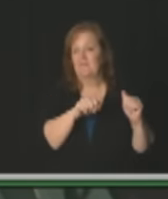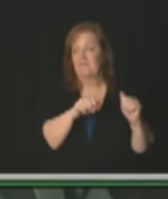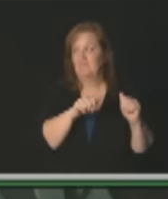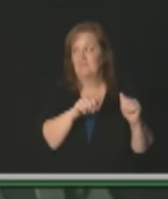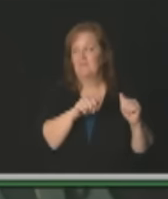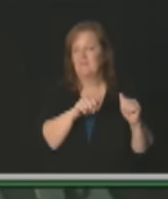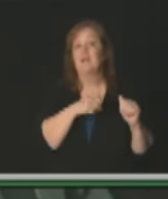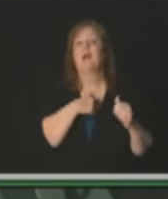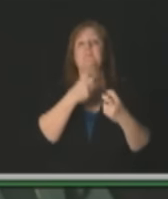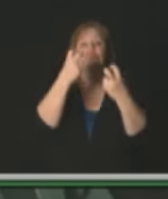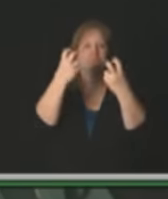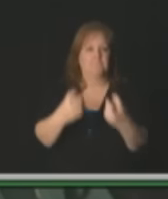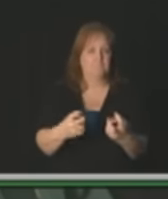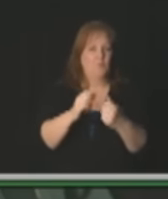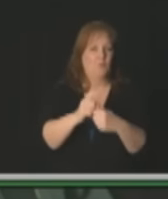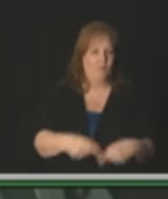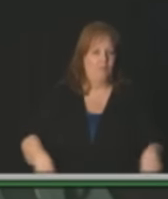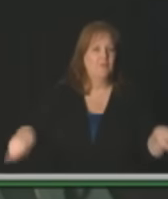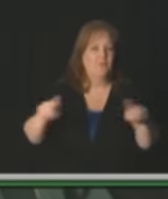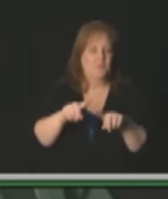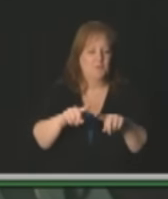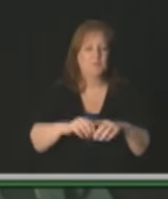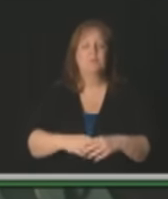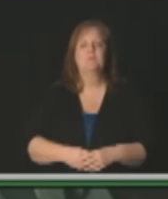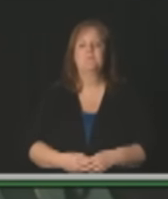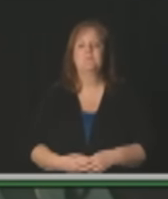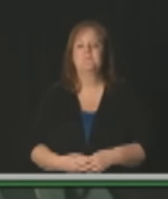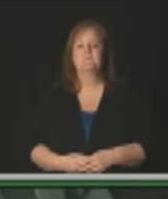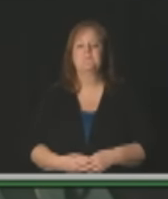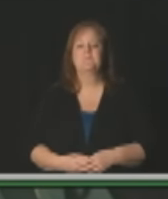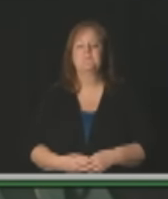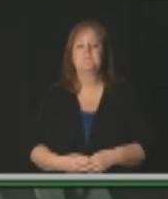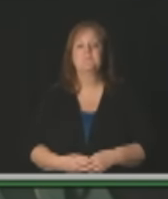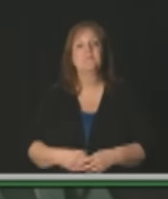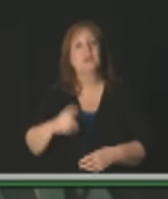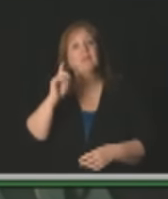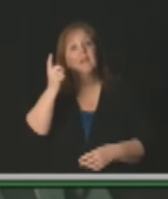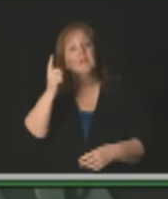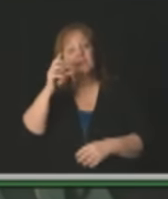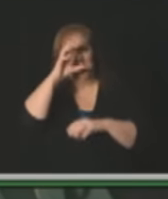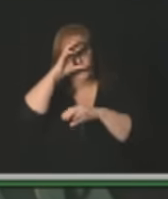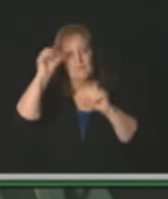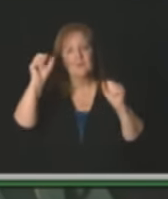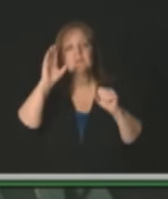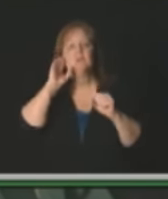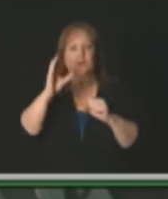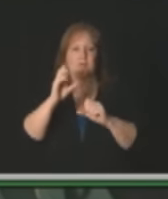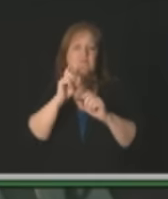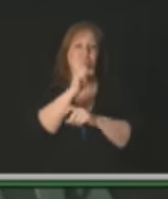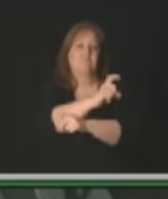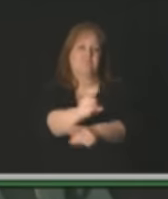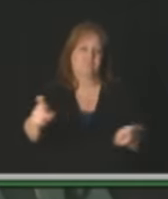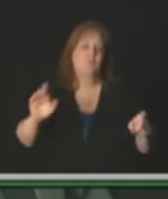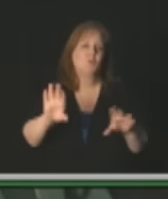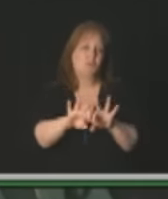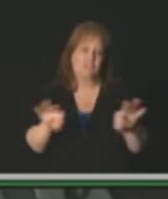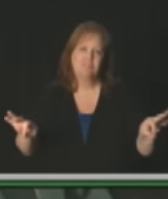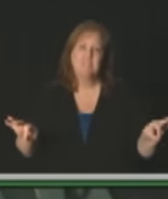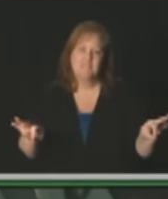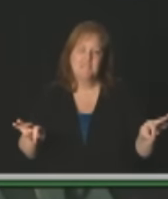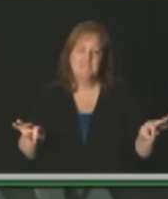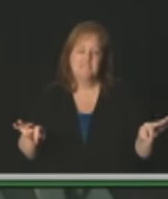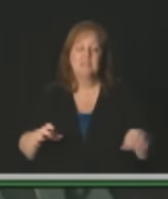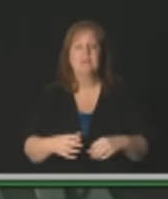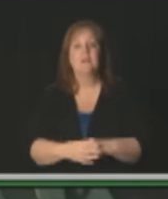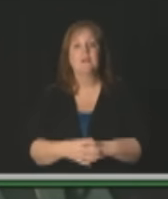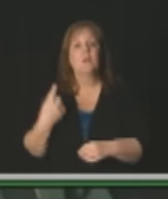join our graduates. And in a few more minutes, the president will grant your degrees. We